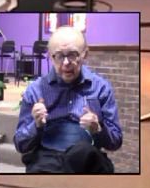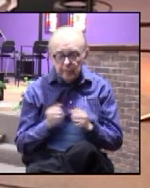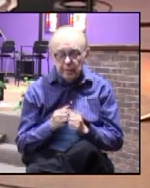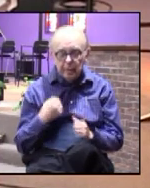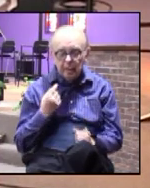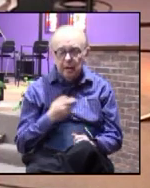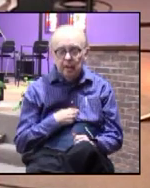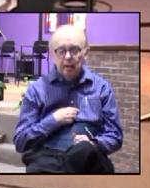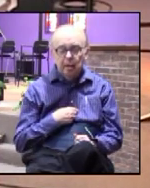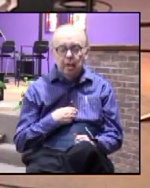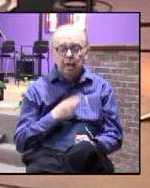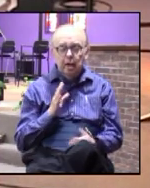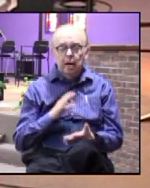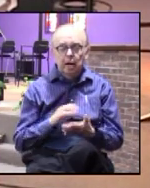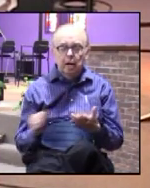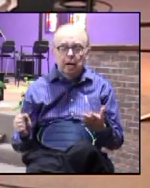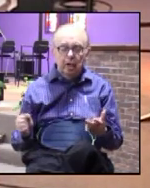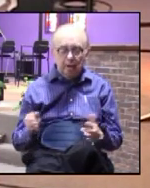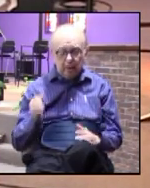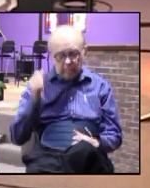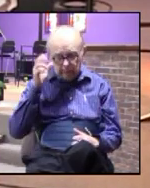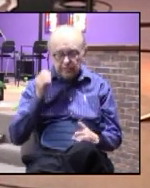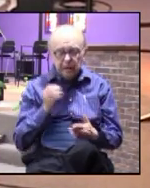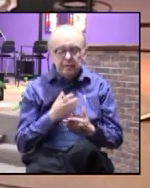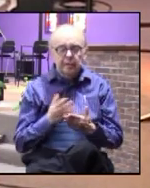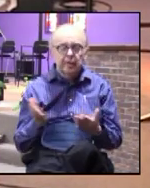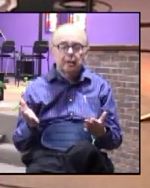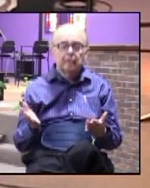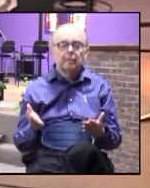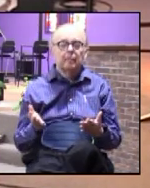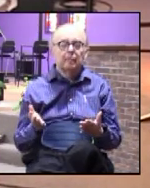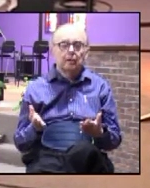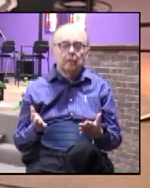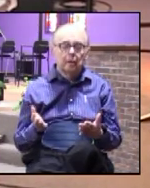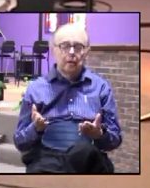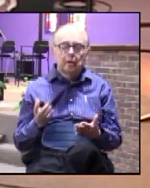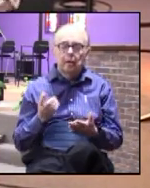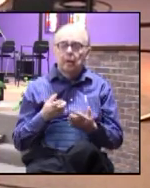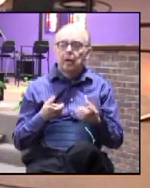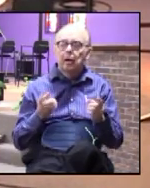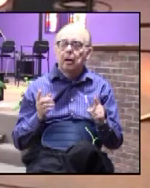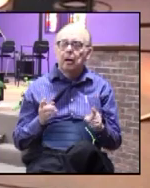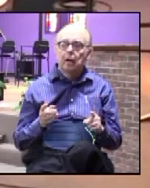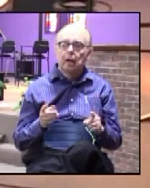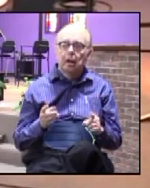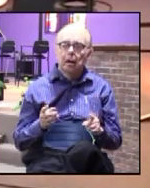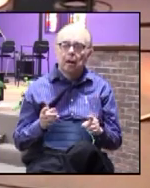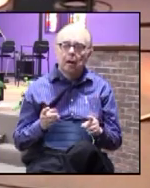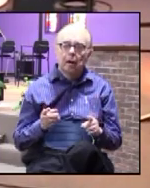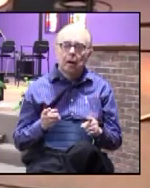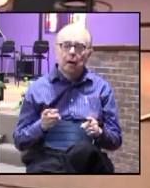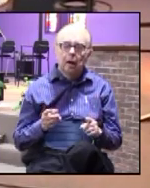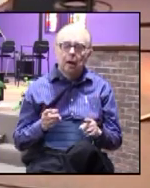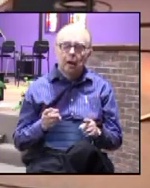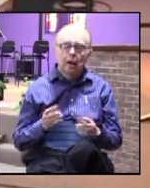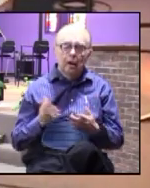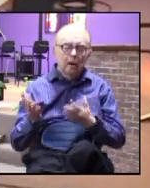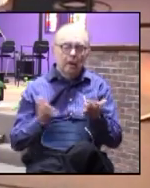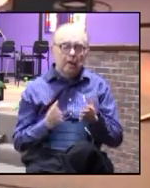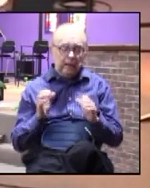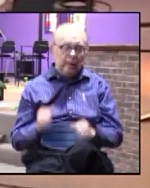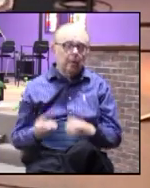that wipes out the Satan thing. And so what happens is, service can